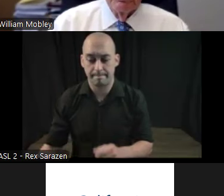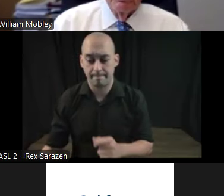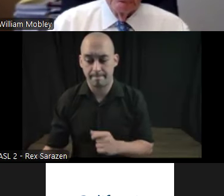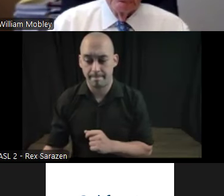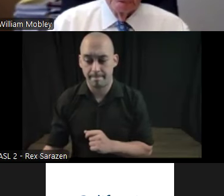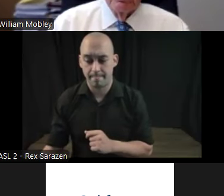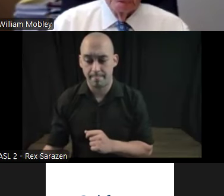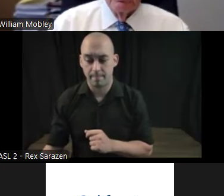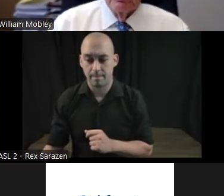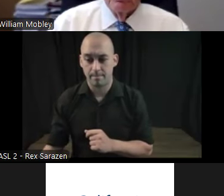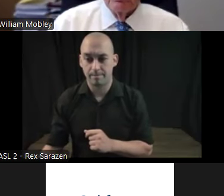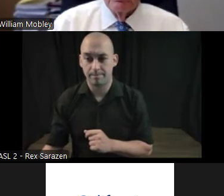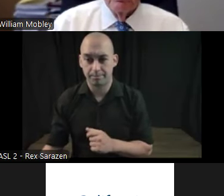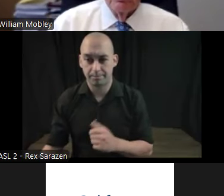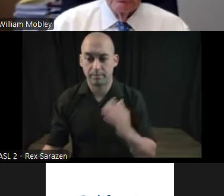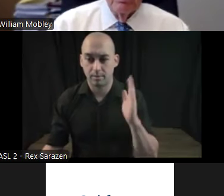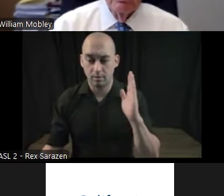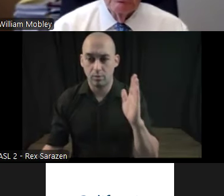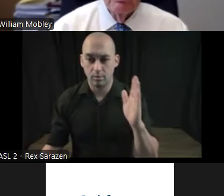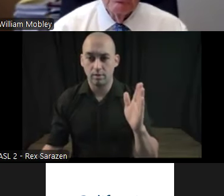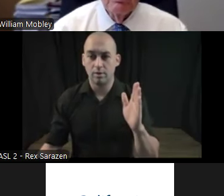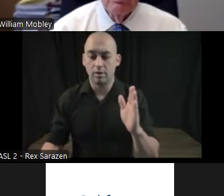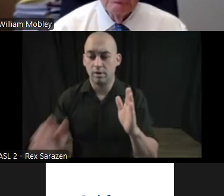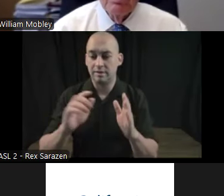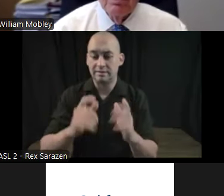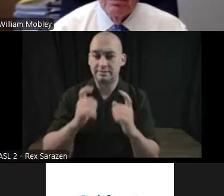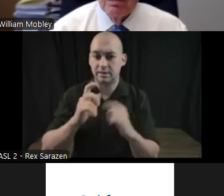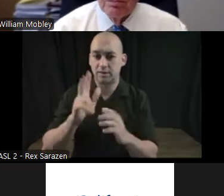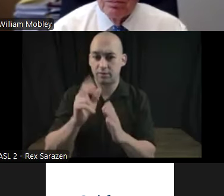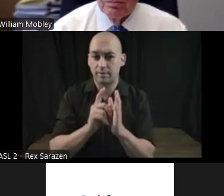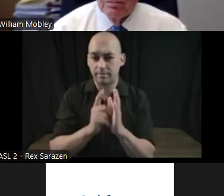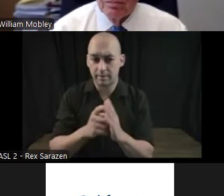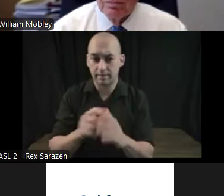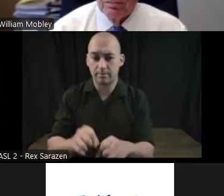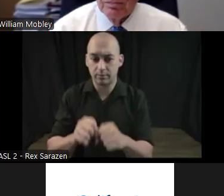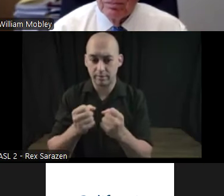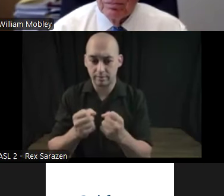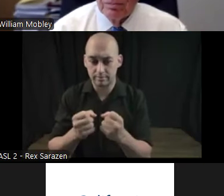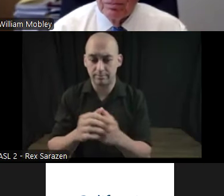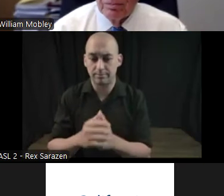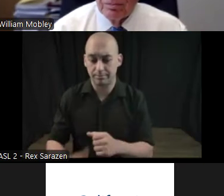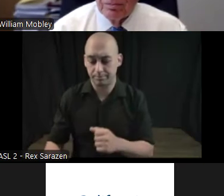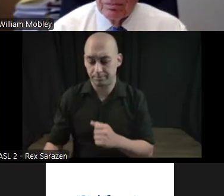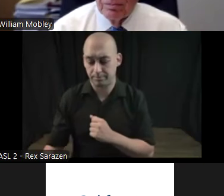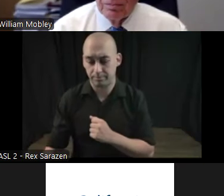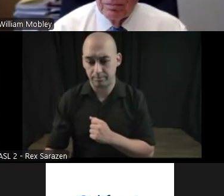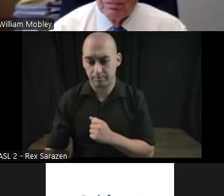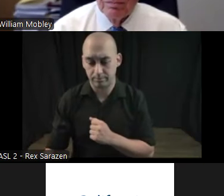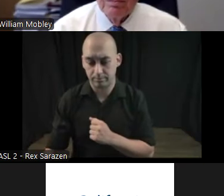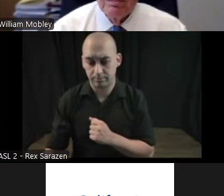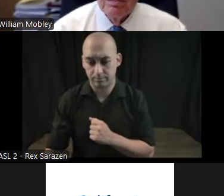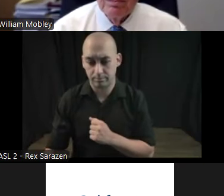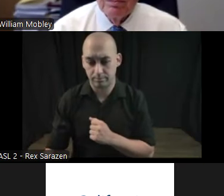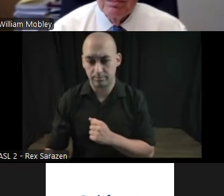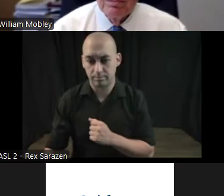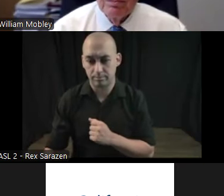So we're gonna go ahead and take our 30-minute break. Can you hear us, by the way? Now have to check that all the